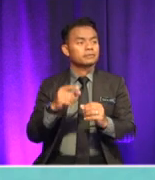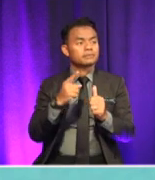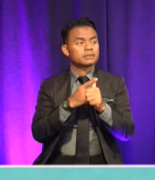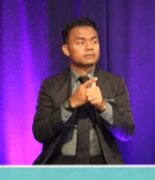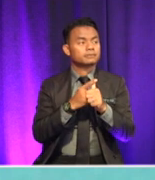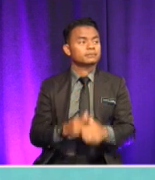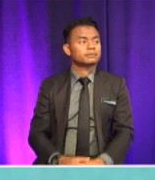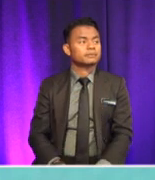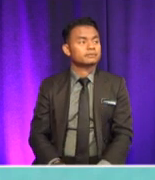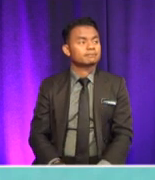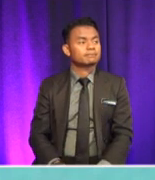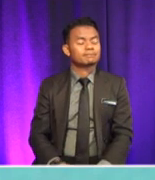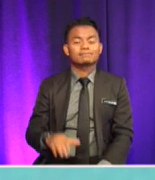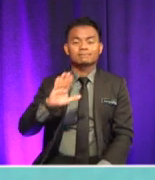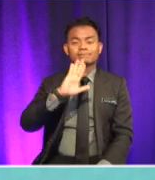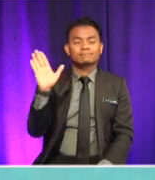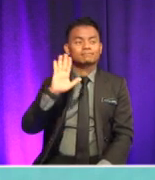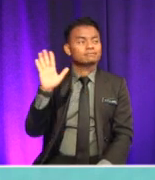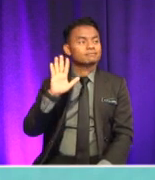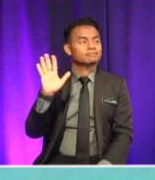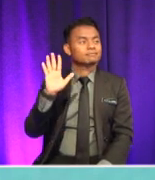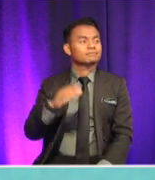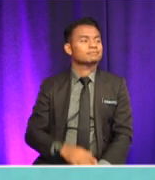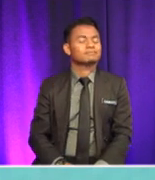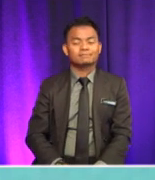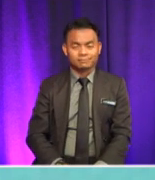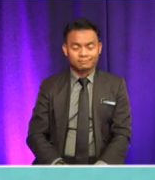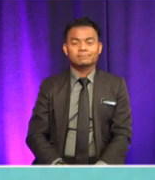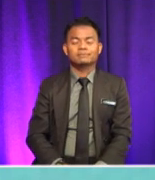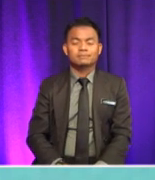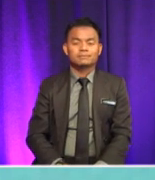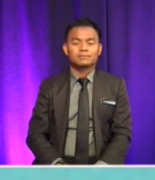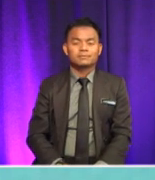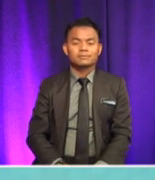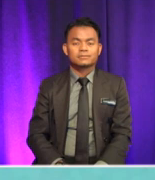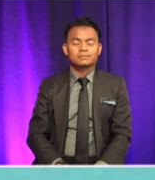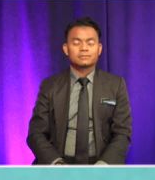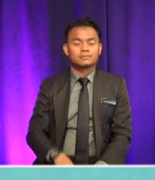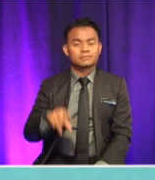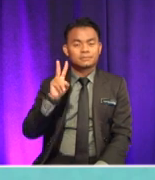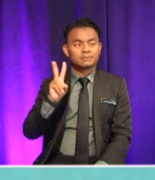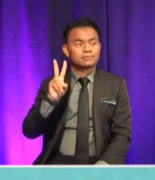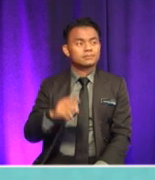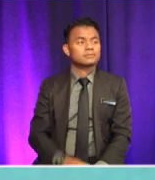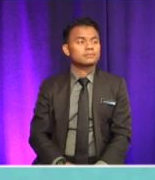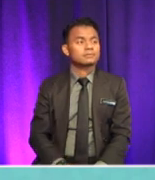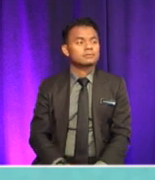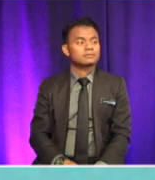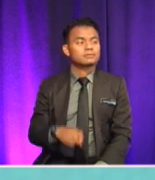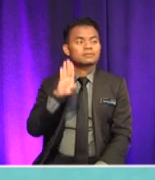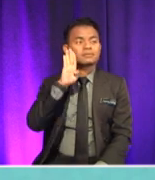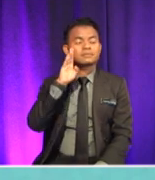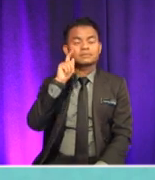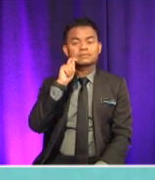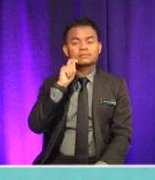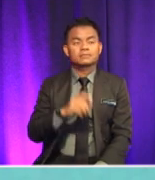Esther. Hi, Esther. Hello. And the second one is Nur Batrisha. Hi,